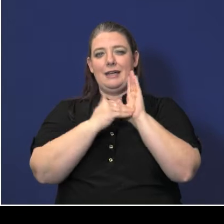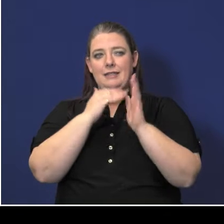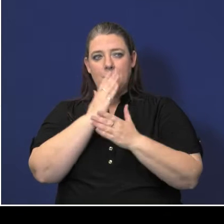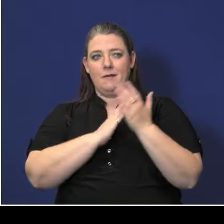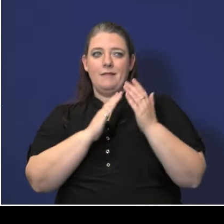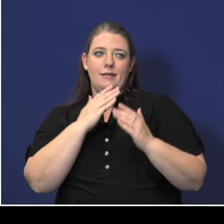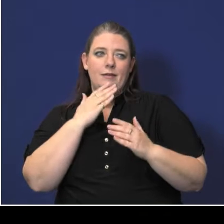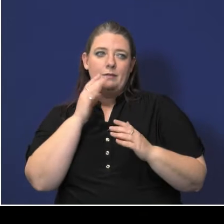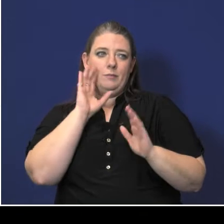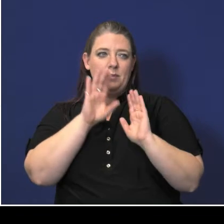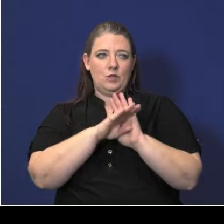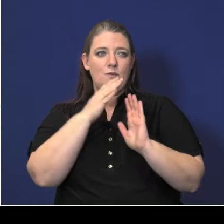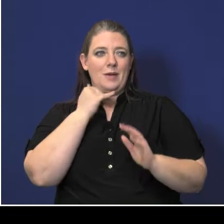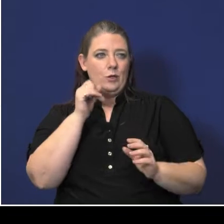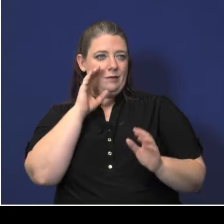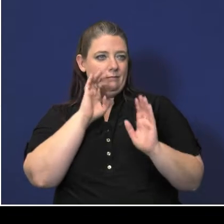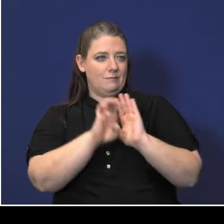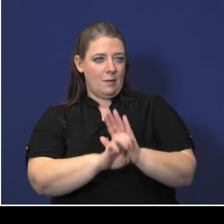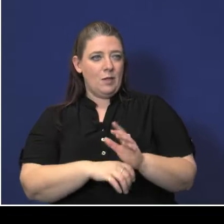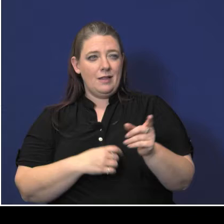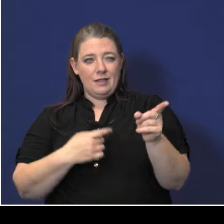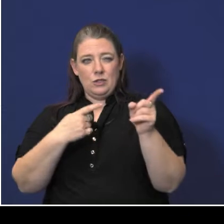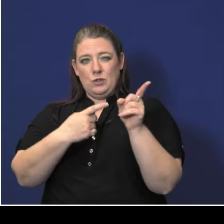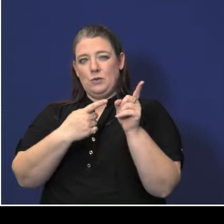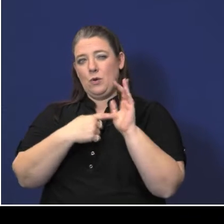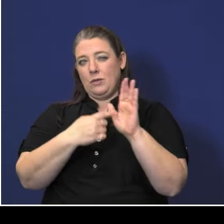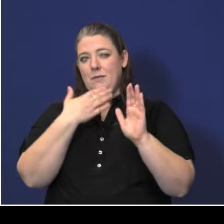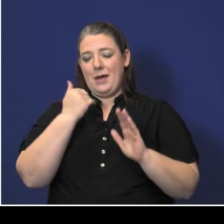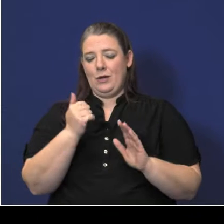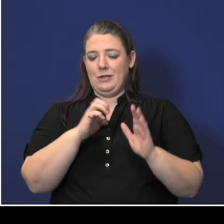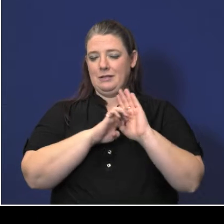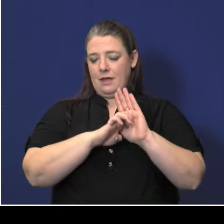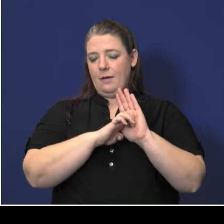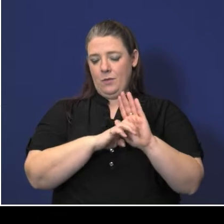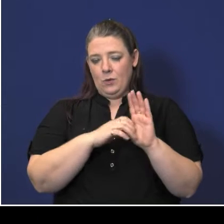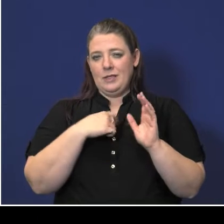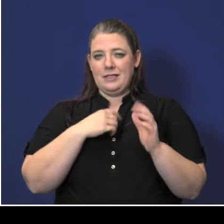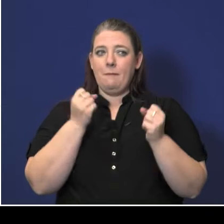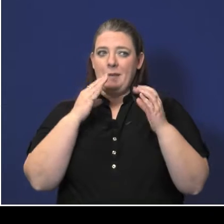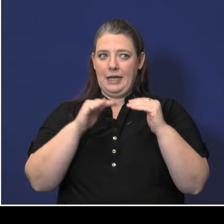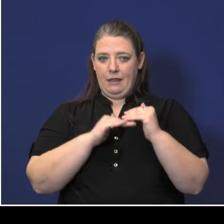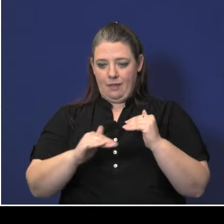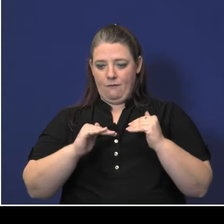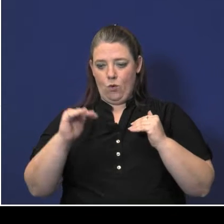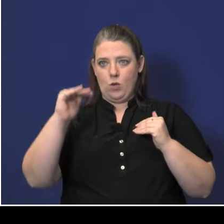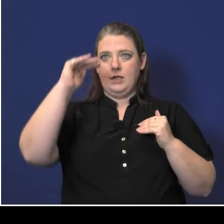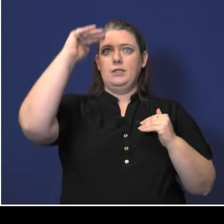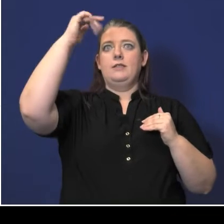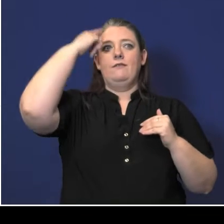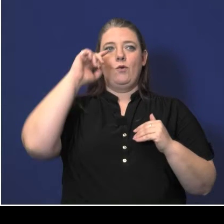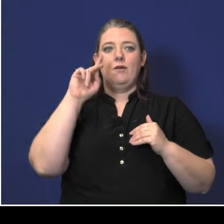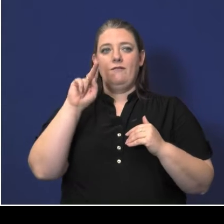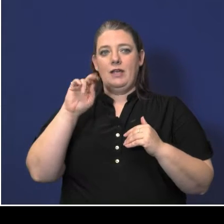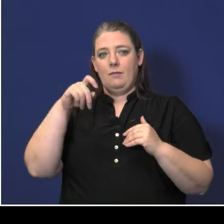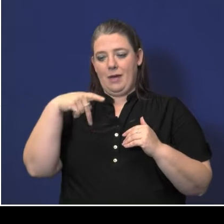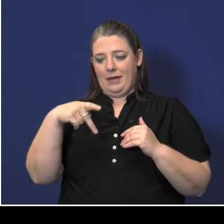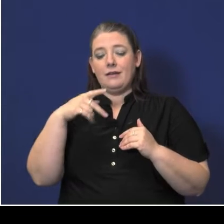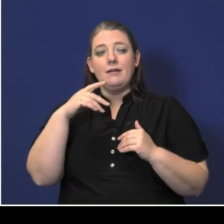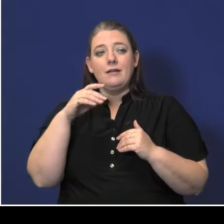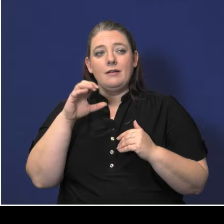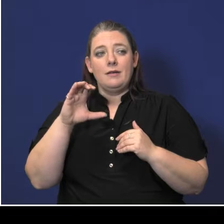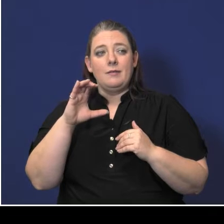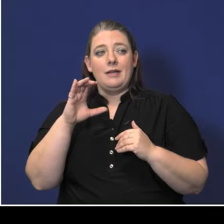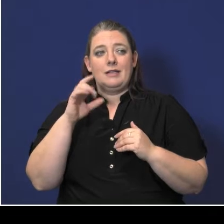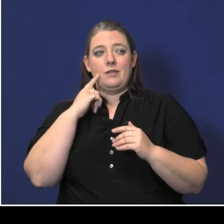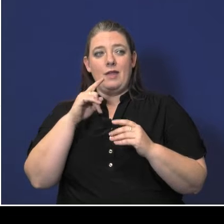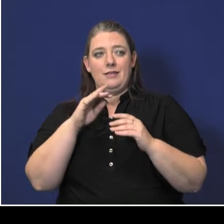up. So in this one, hopefully it shows a little bit better, because I know it's a lot of levels in this VPAC. So this one is a cross-section of